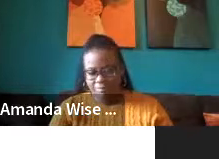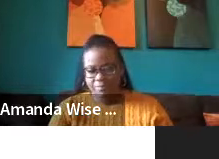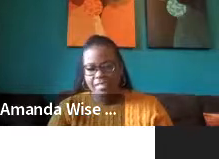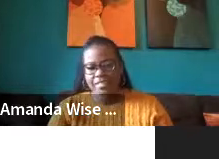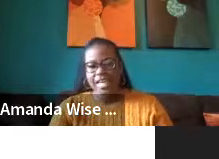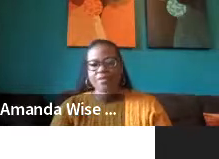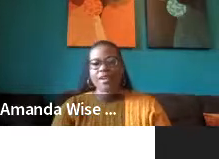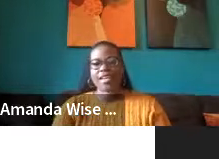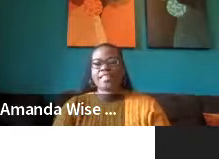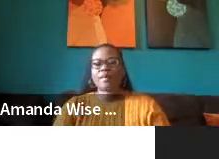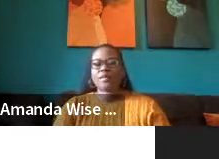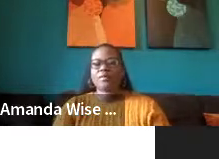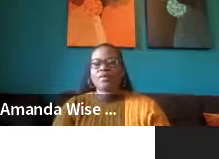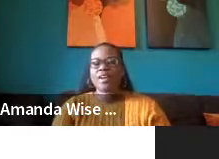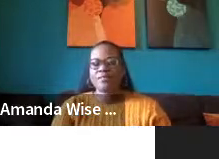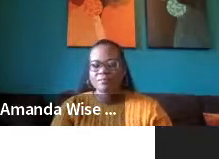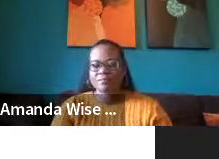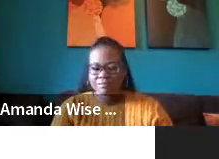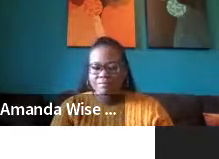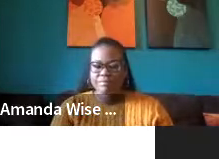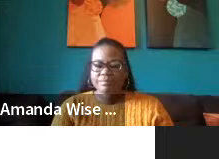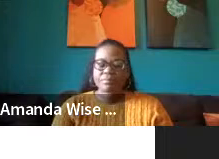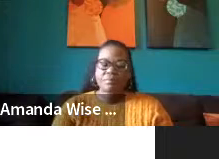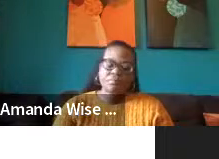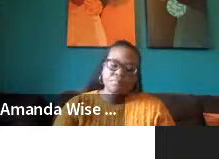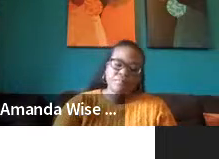Yep, Leslie got it right. It's Tabitha Brown.